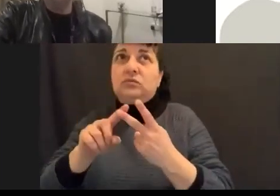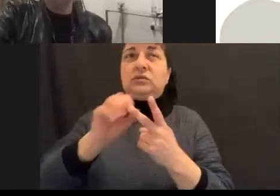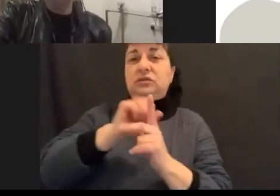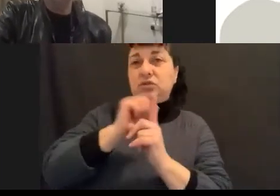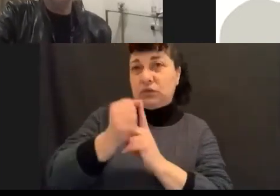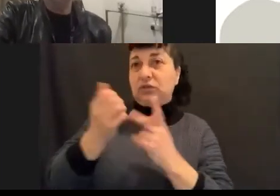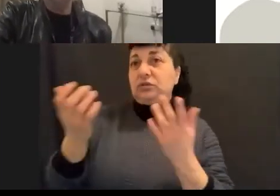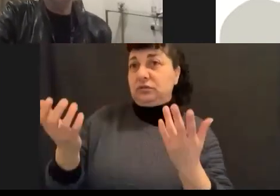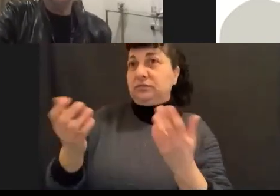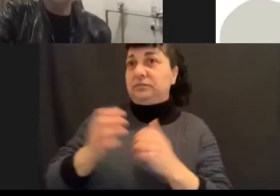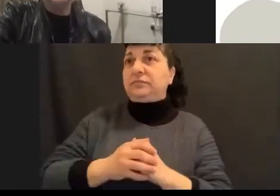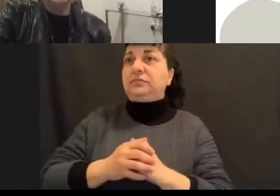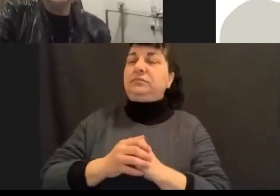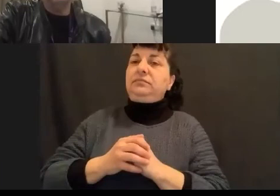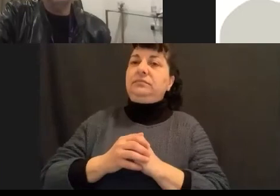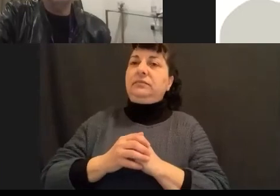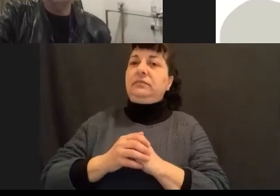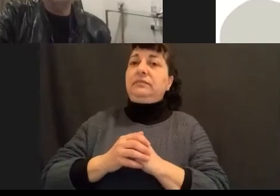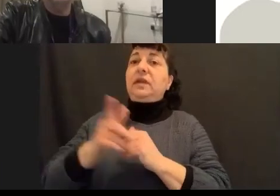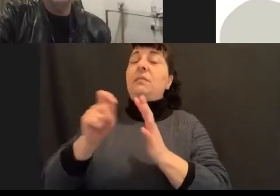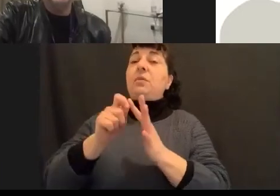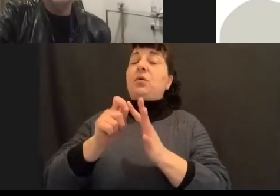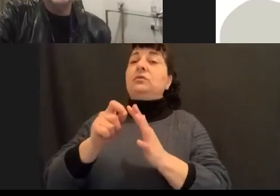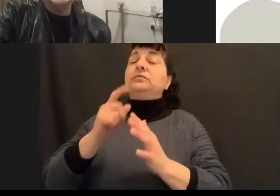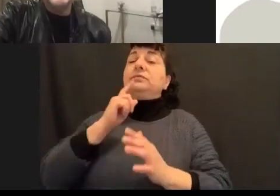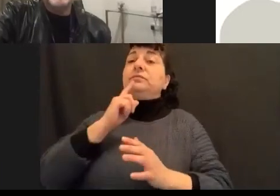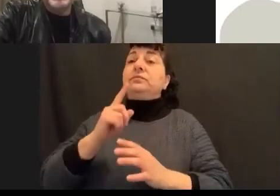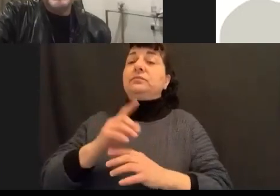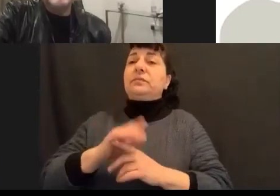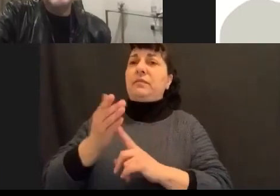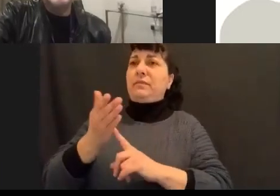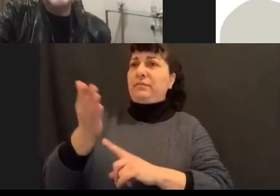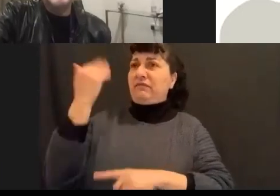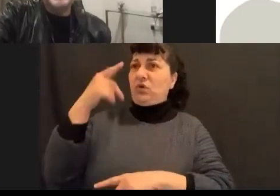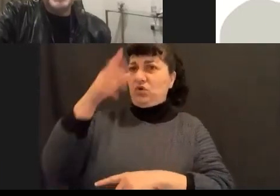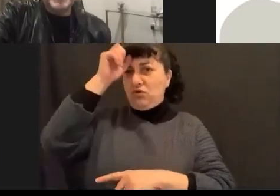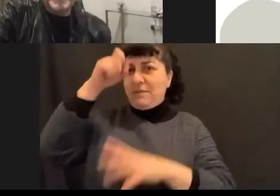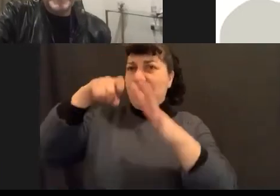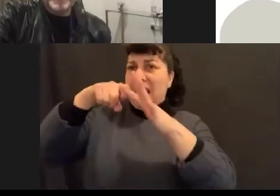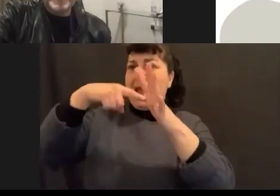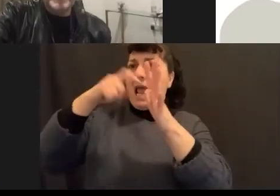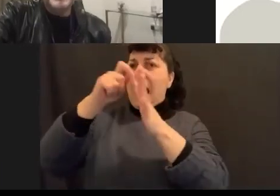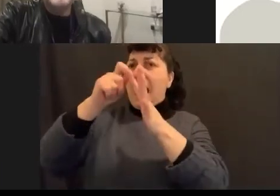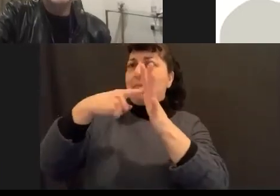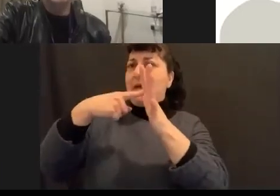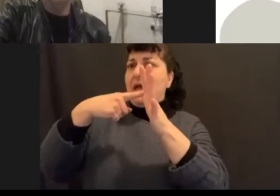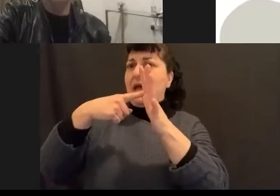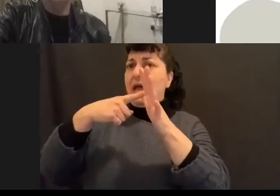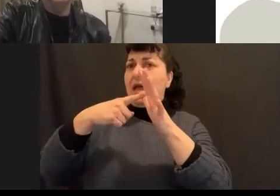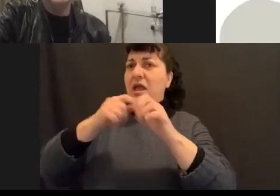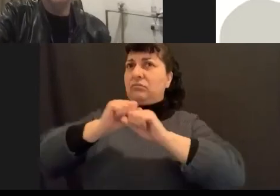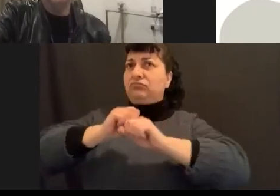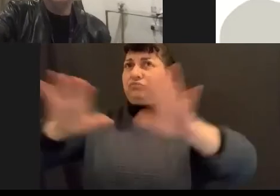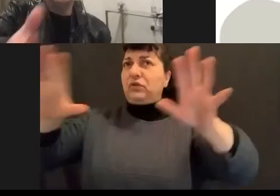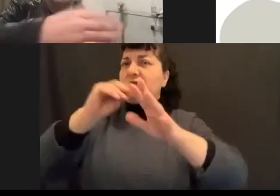we had actually occurred during the Kappa outbreak. So you might remember that one down in Melbourne. It was in the city of Whittlesea, the Kappa